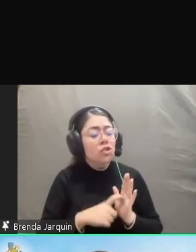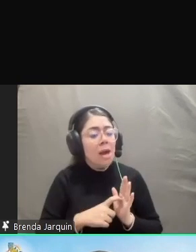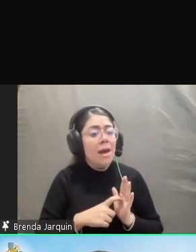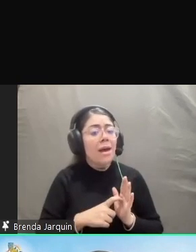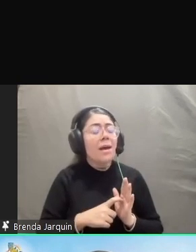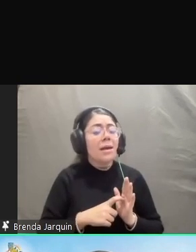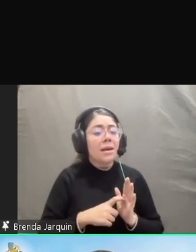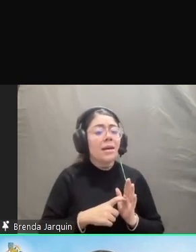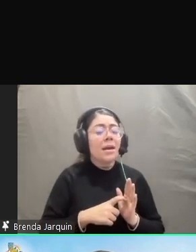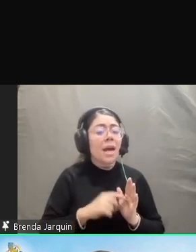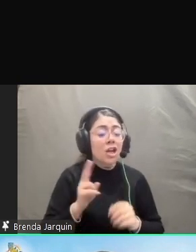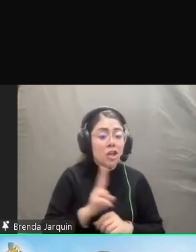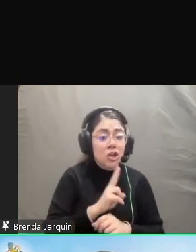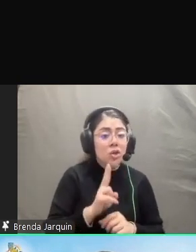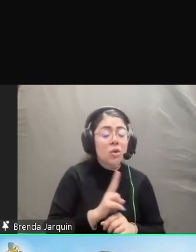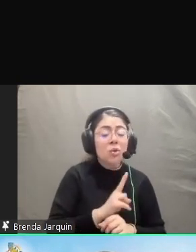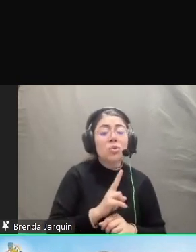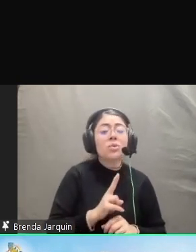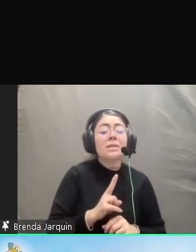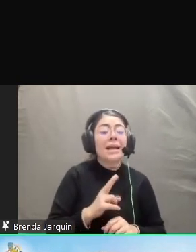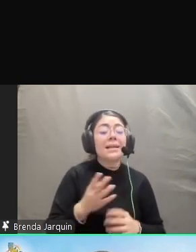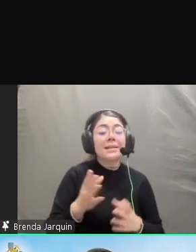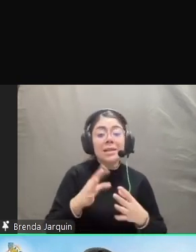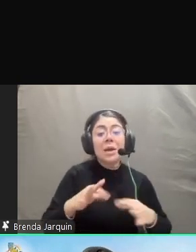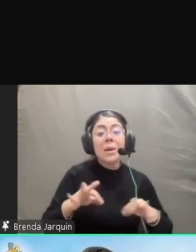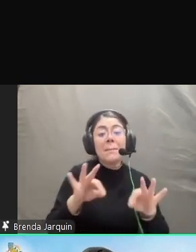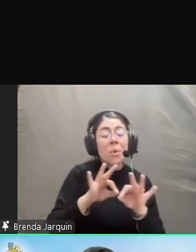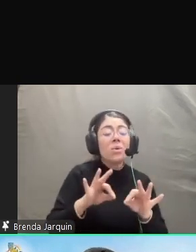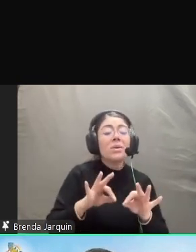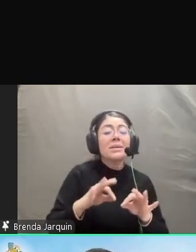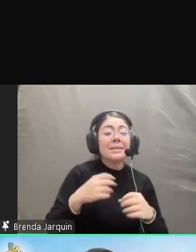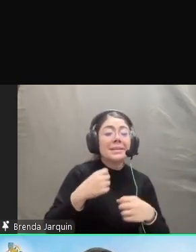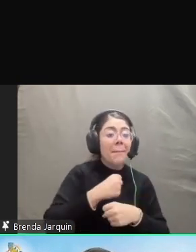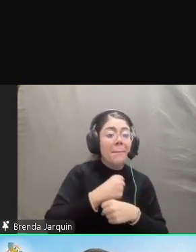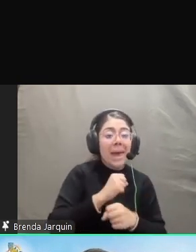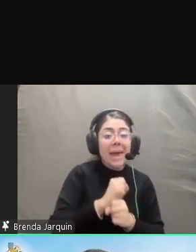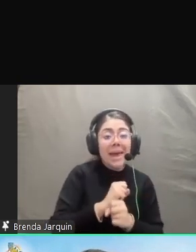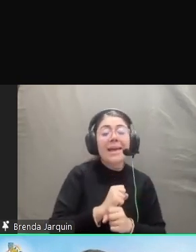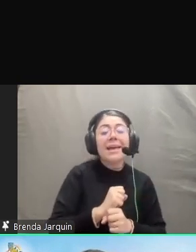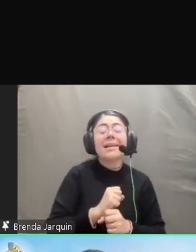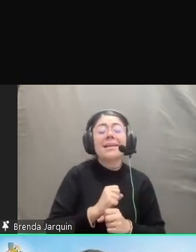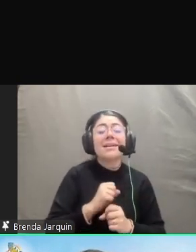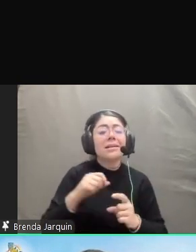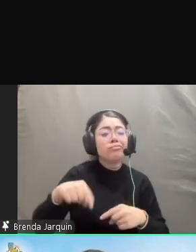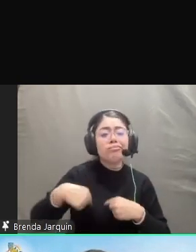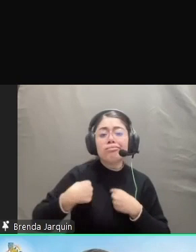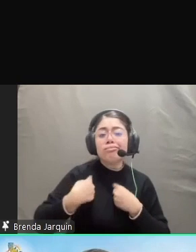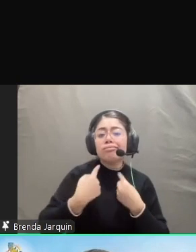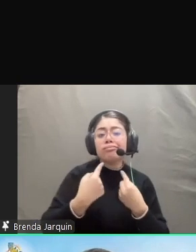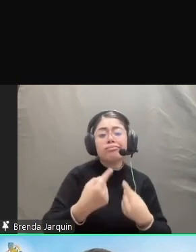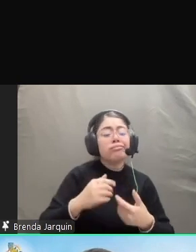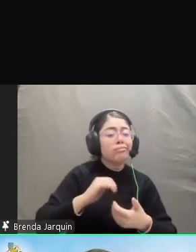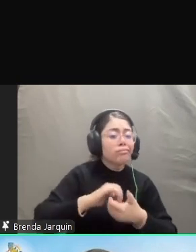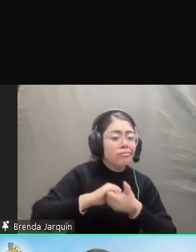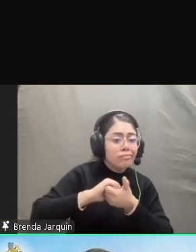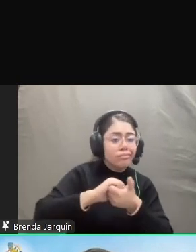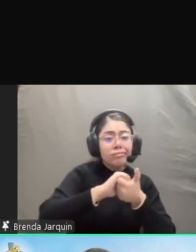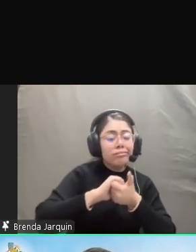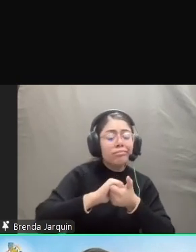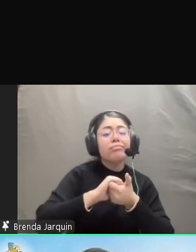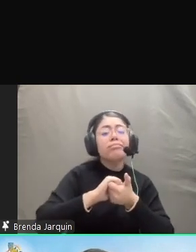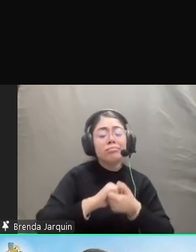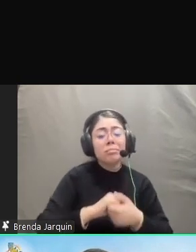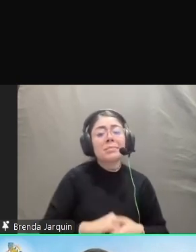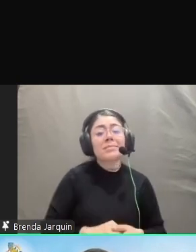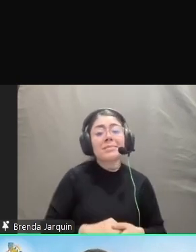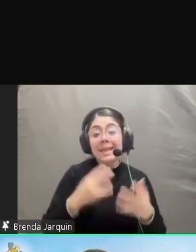to do and to build a lasting collaborative within everything else that we are doing. And now I'm going to hand it